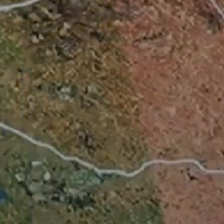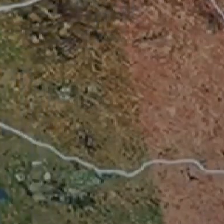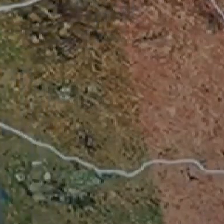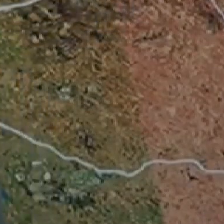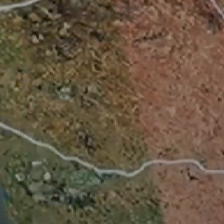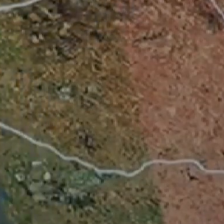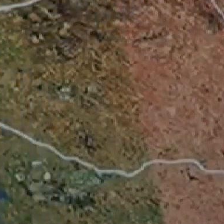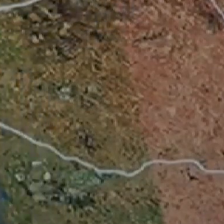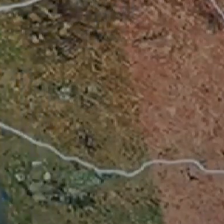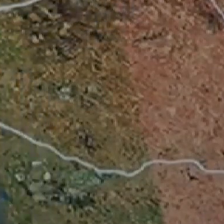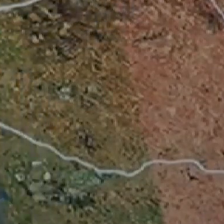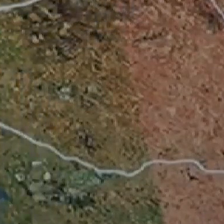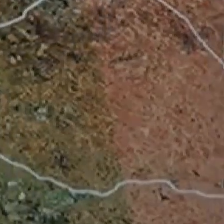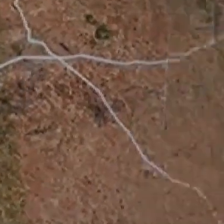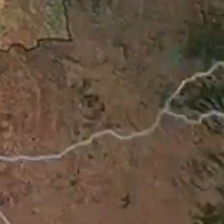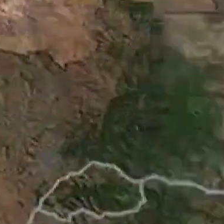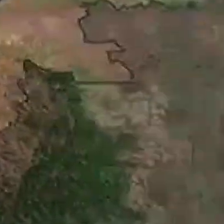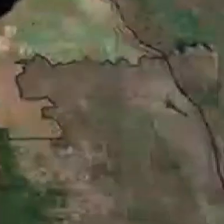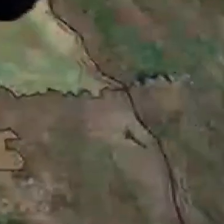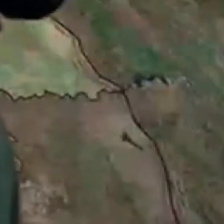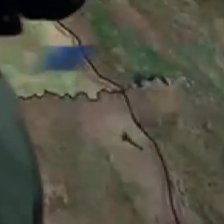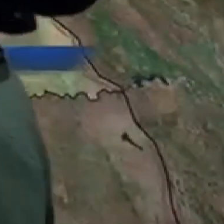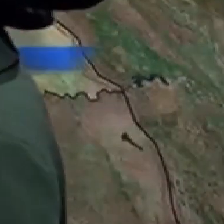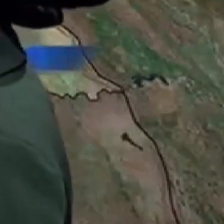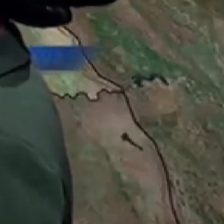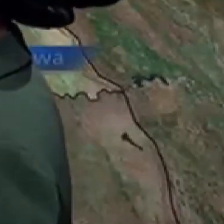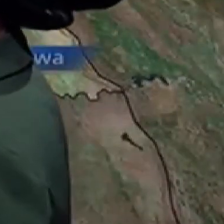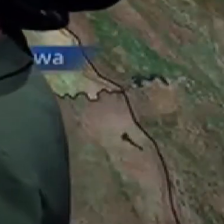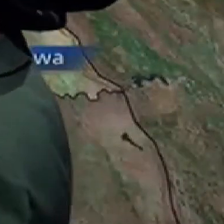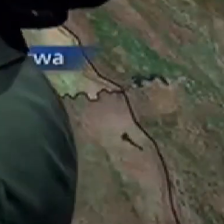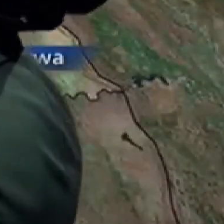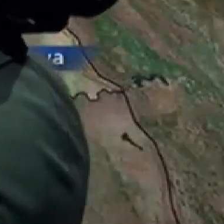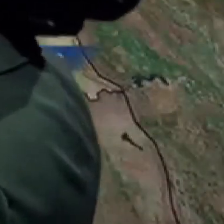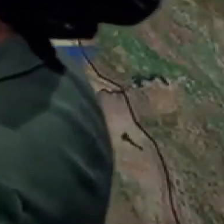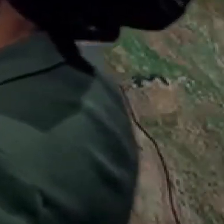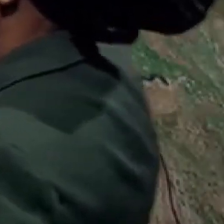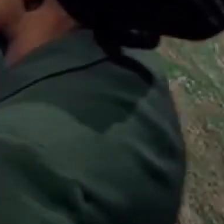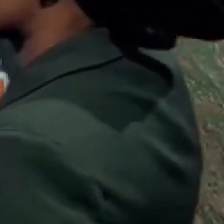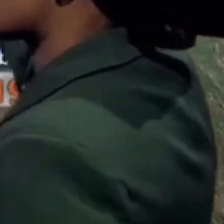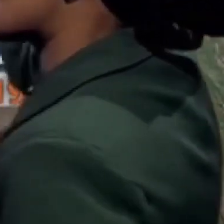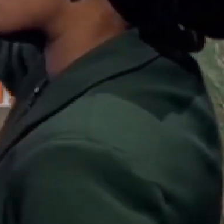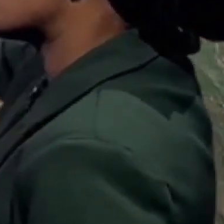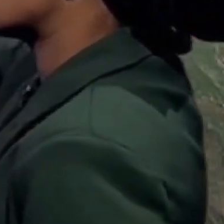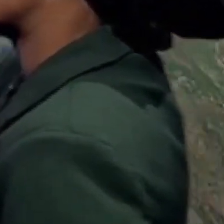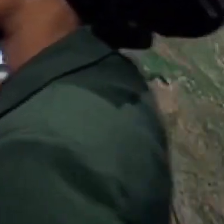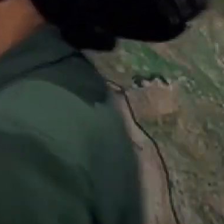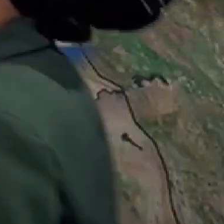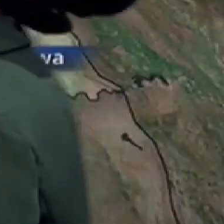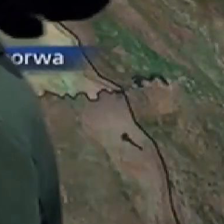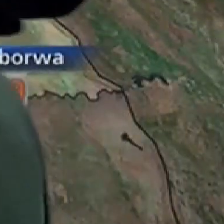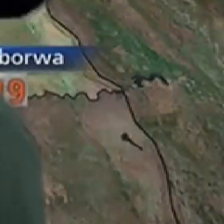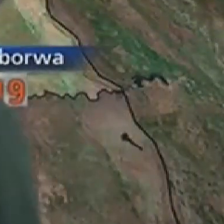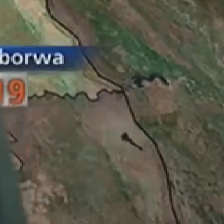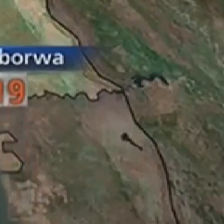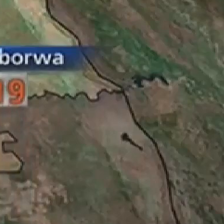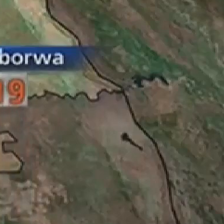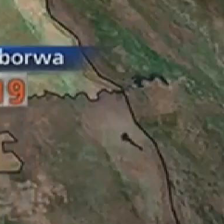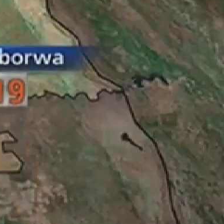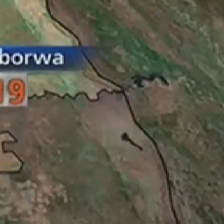Johannesburg ka digata di le 5 go a go di le 16 mo Thapameng Limpopo go tla nna le gone go nna le masarasara na pula Musina ka digata di